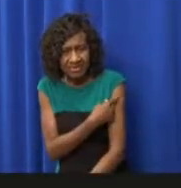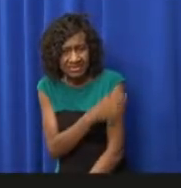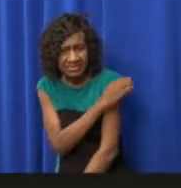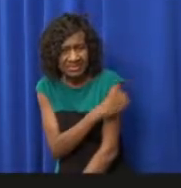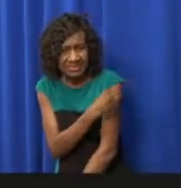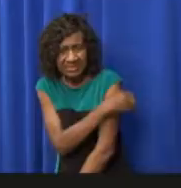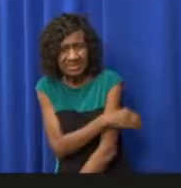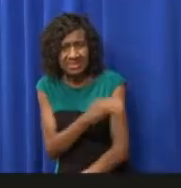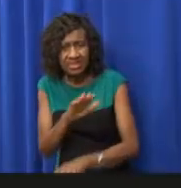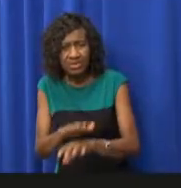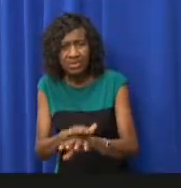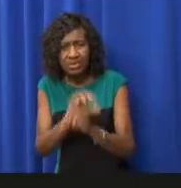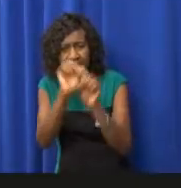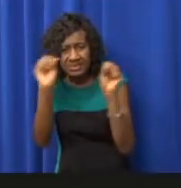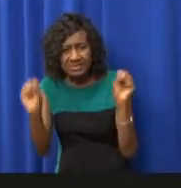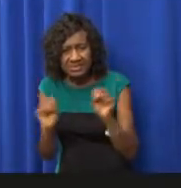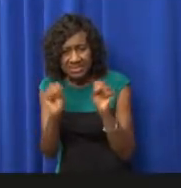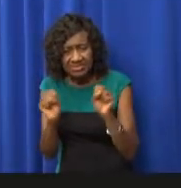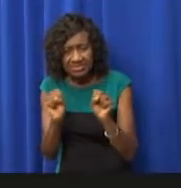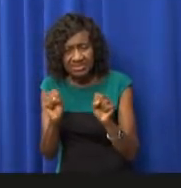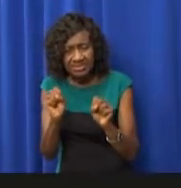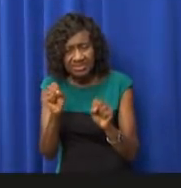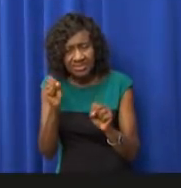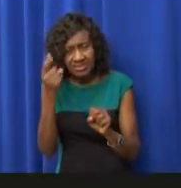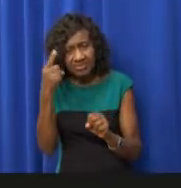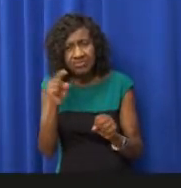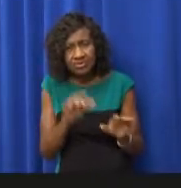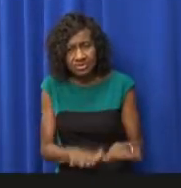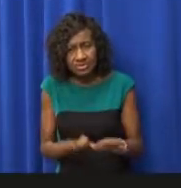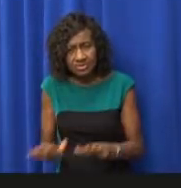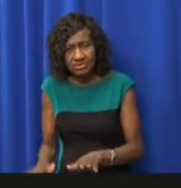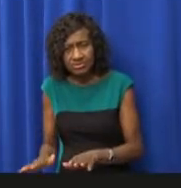with all the vaccination for the children in the Cayman Islands.